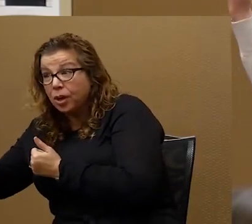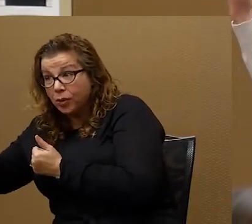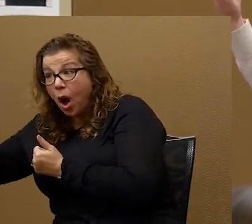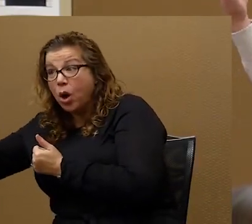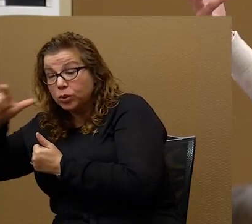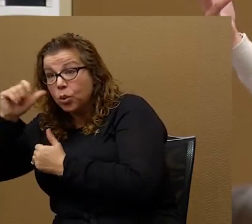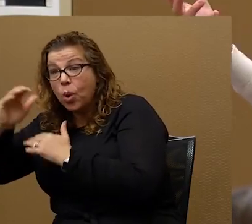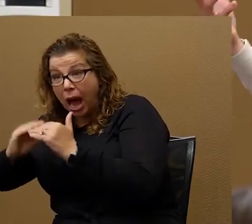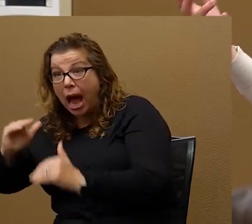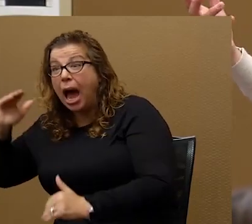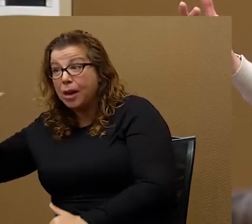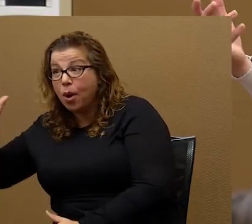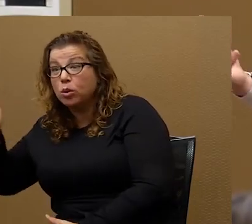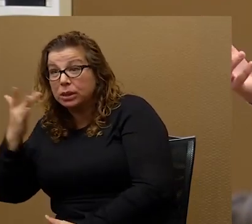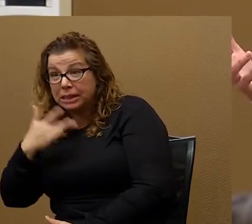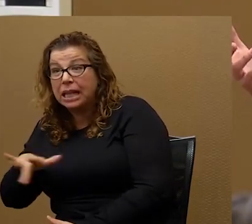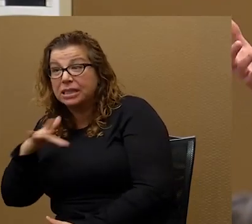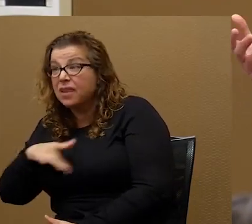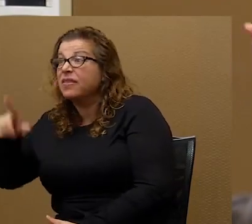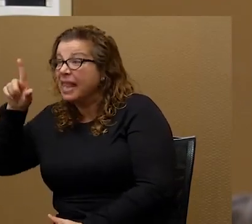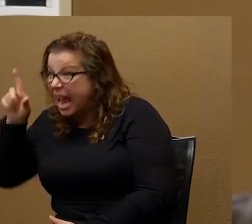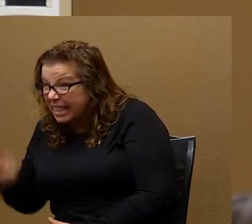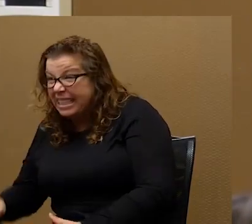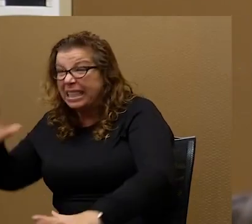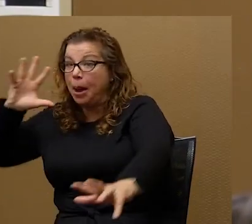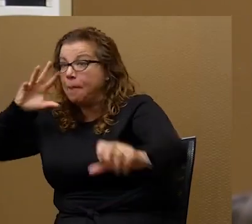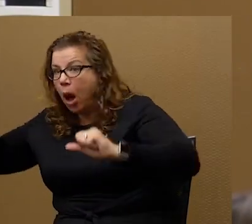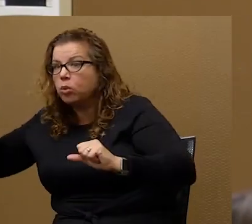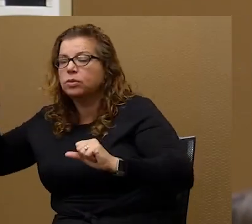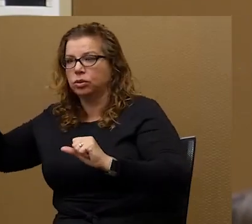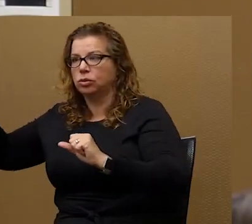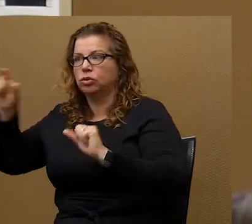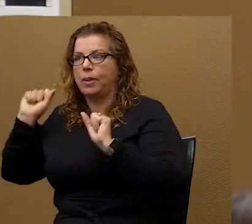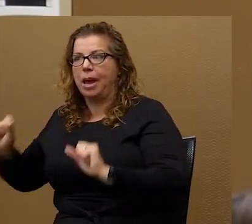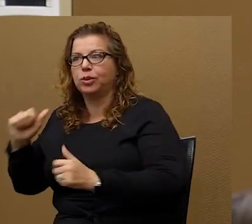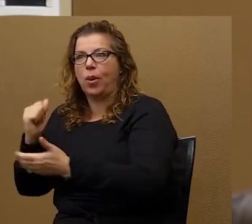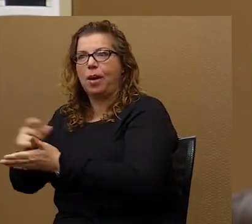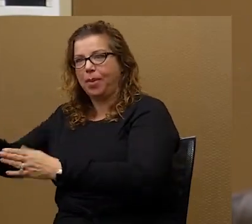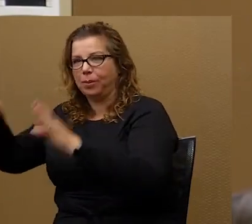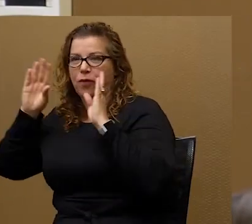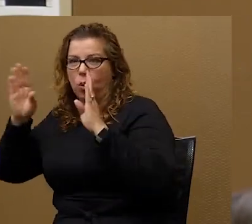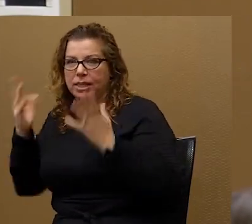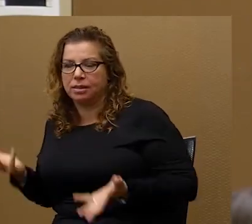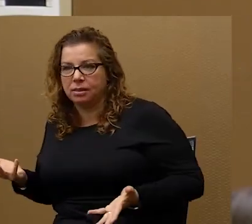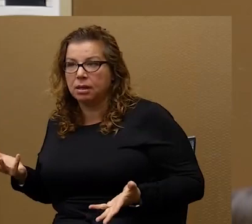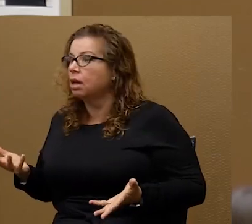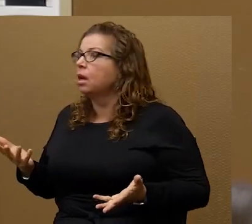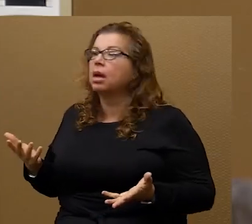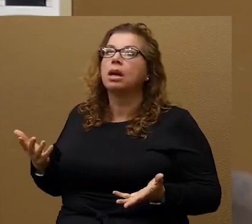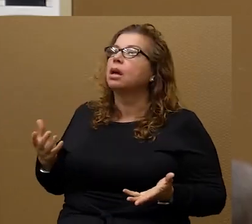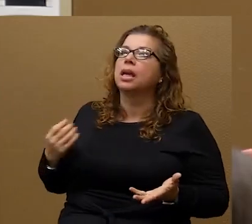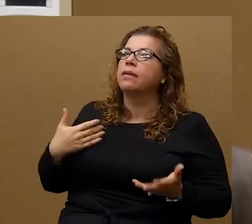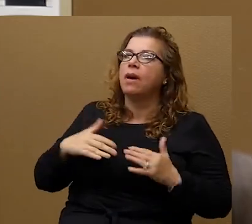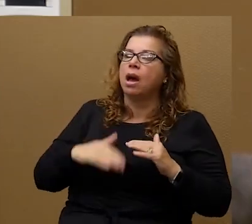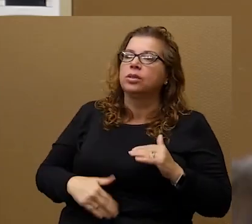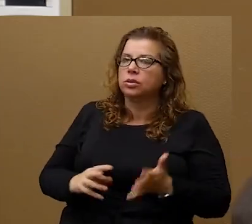hyposensitive might need that loud noise to focus. Hypersensitive would be like, absolutely not, get me out of here.